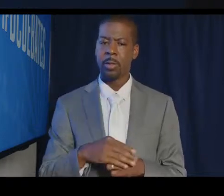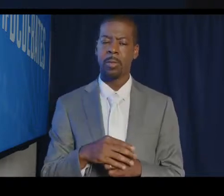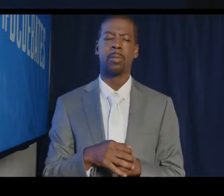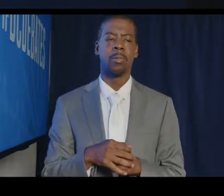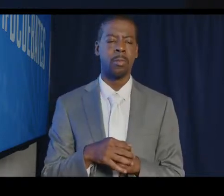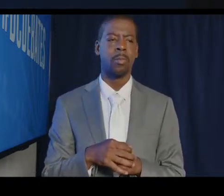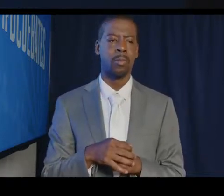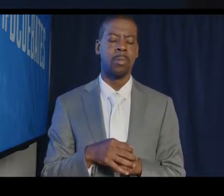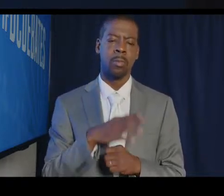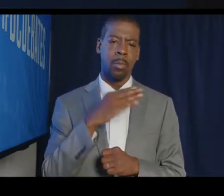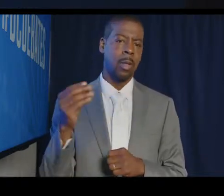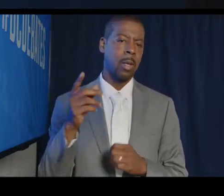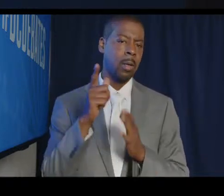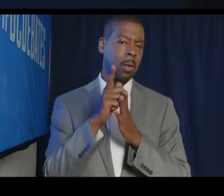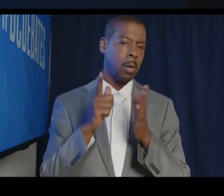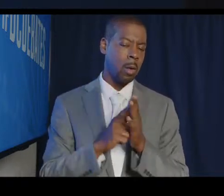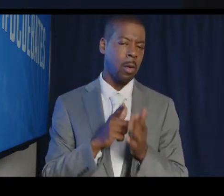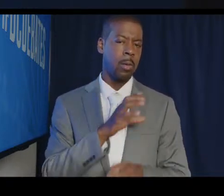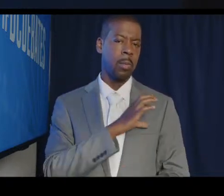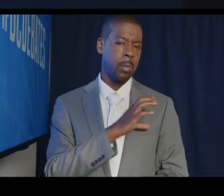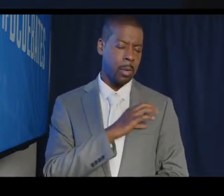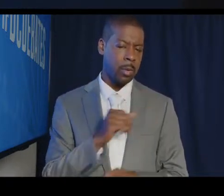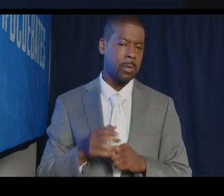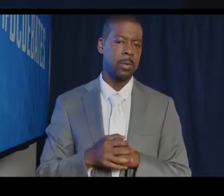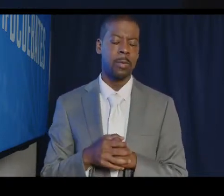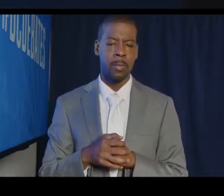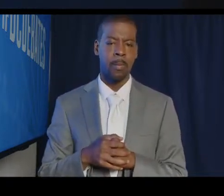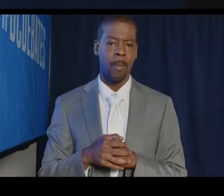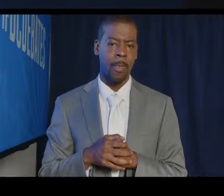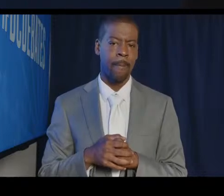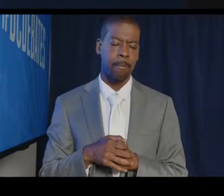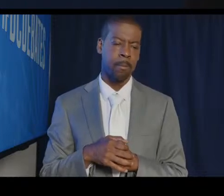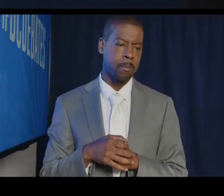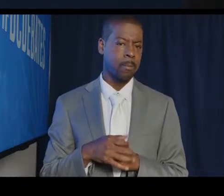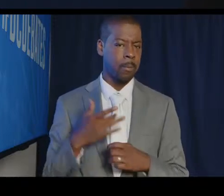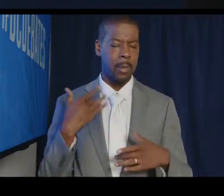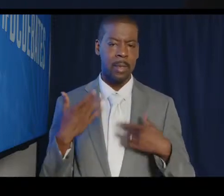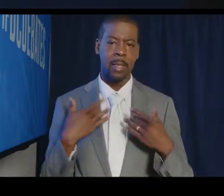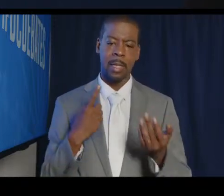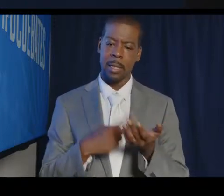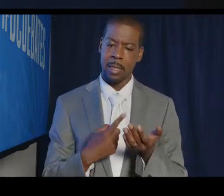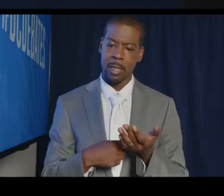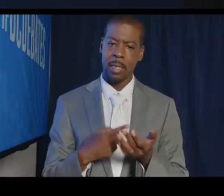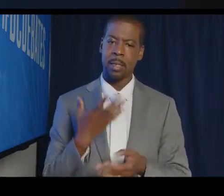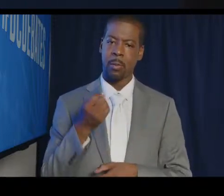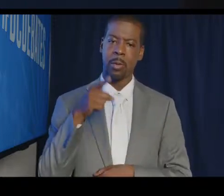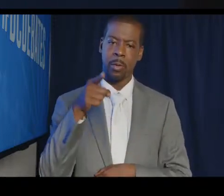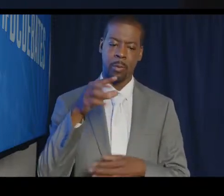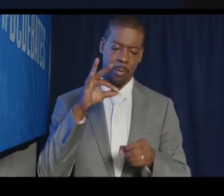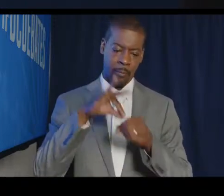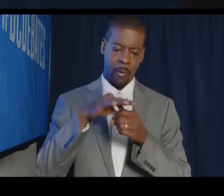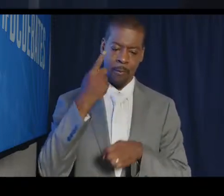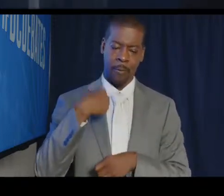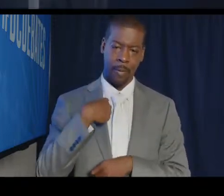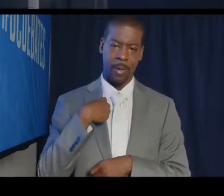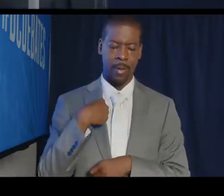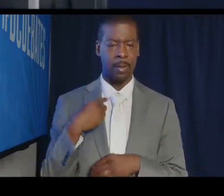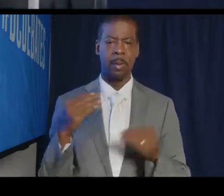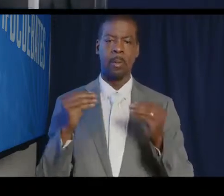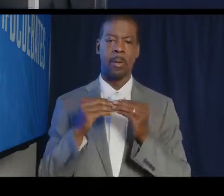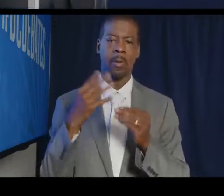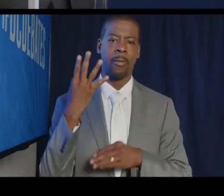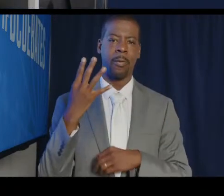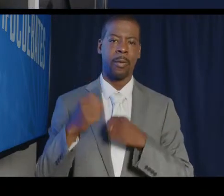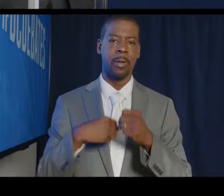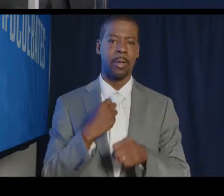looking forward to the opportunity to discuss the policy issues this evening and hope that I get another vote for another 4 years. Thank you. Councilmember